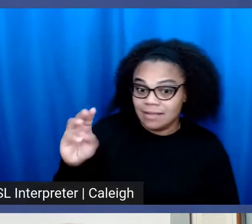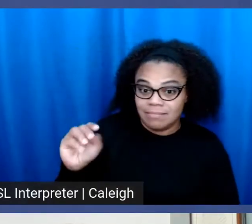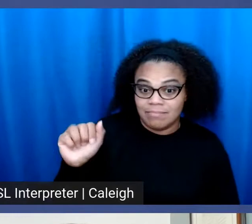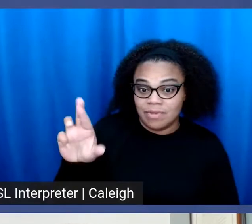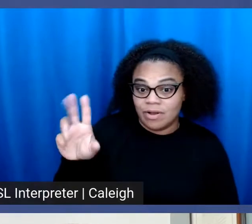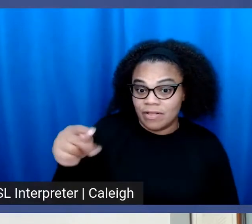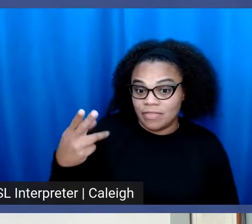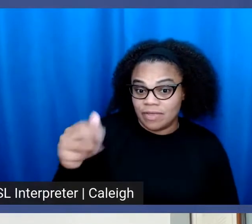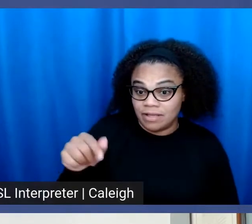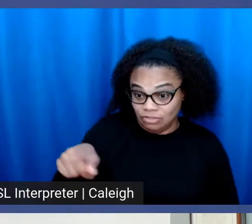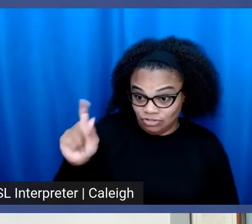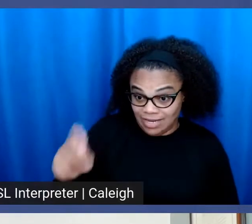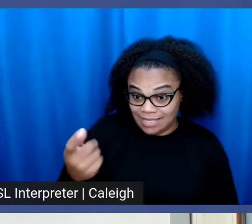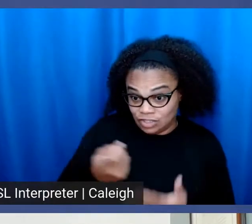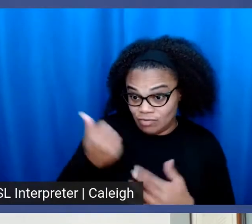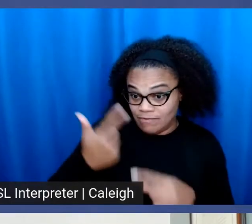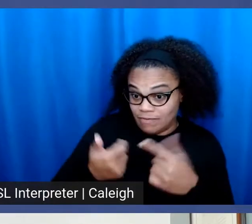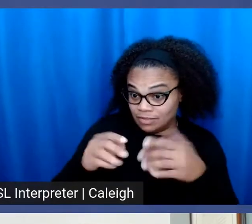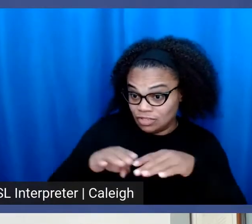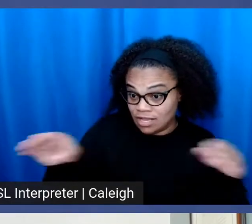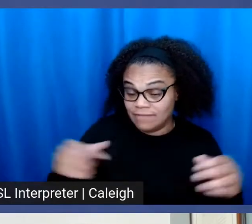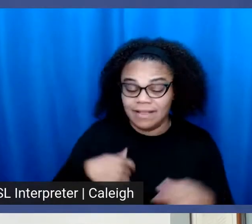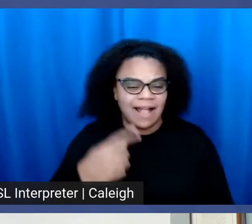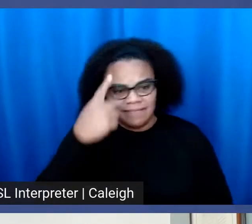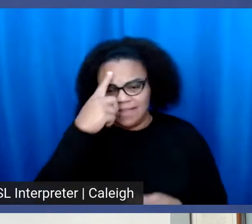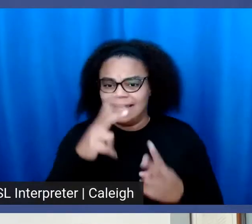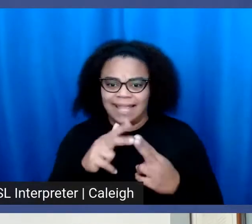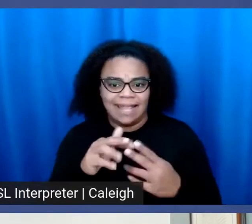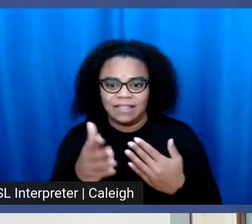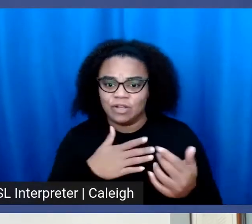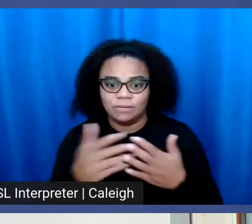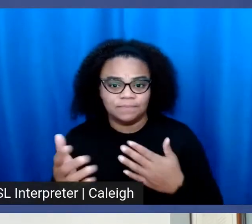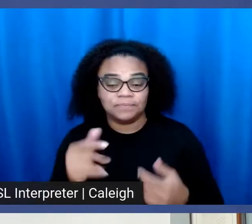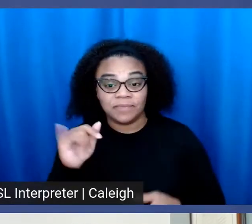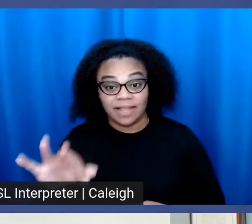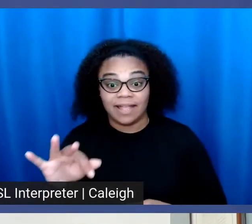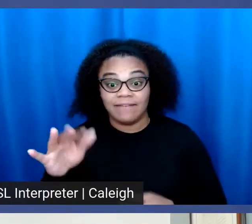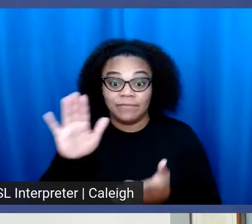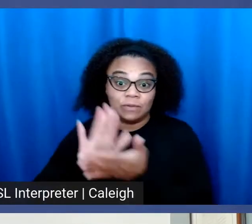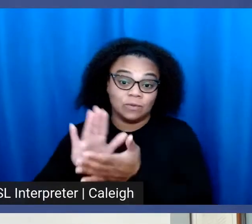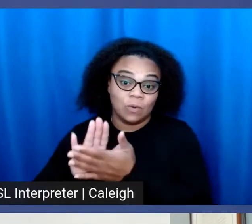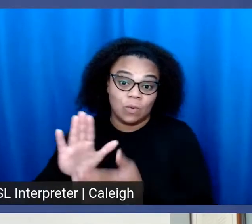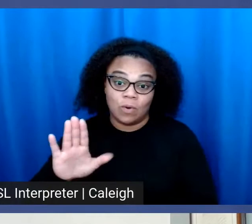think that it works either way, right? If you have a direction from the school board that